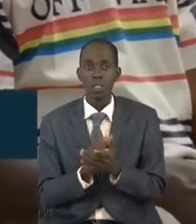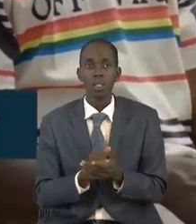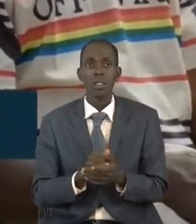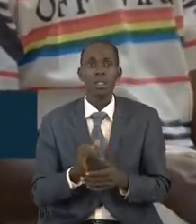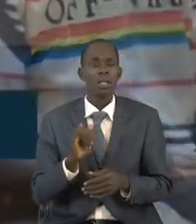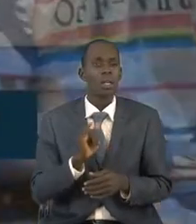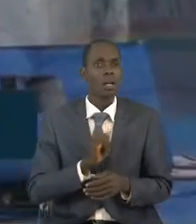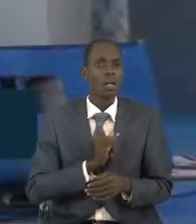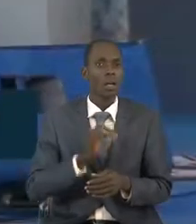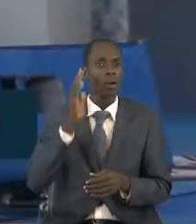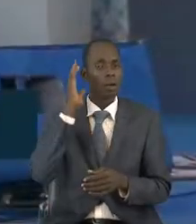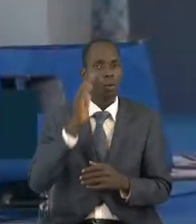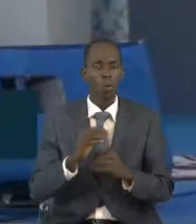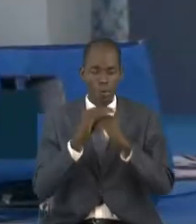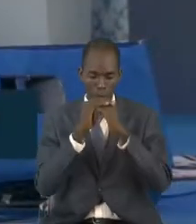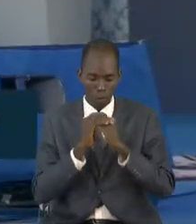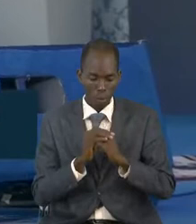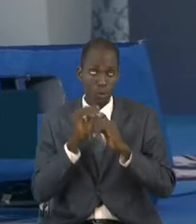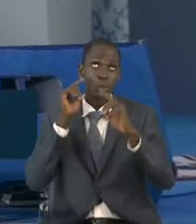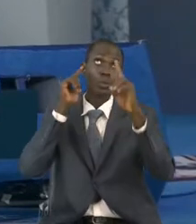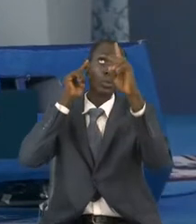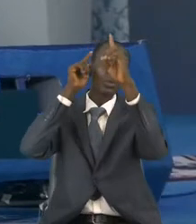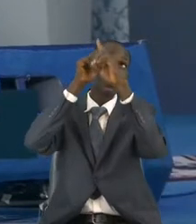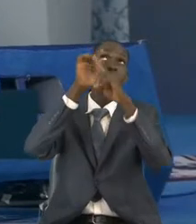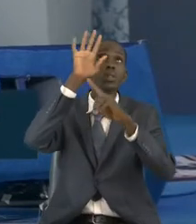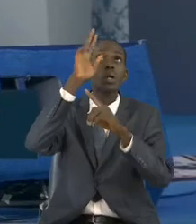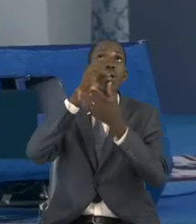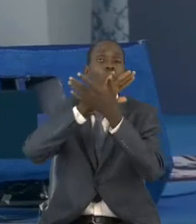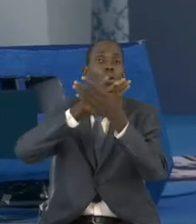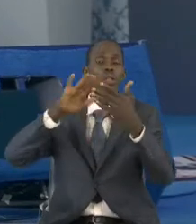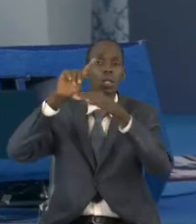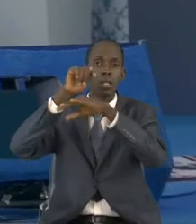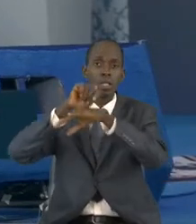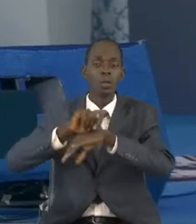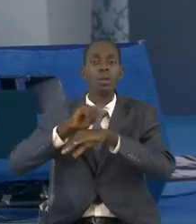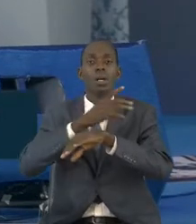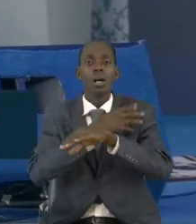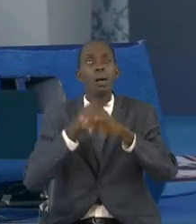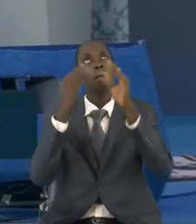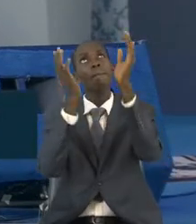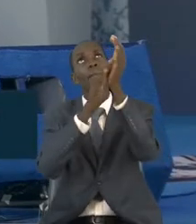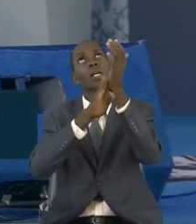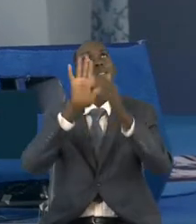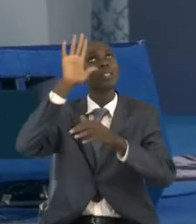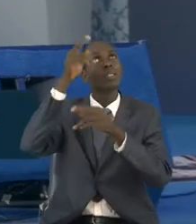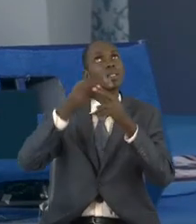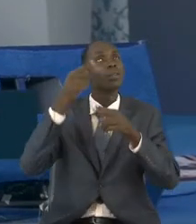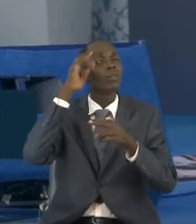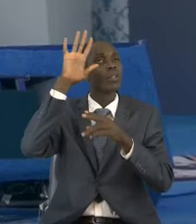towards thy holy temple and praise thy name for thy loving